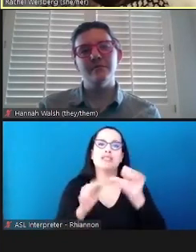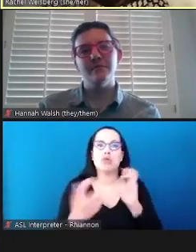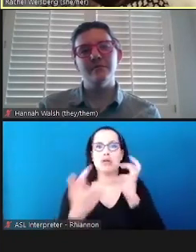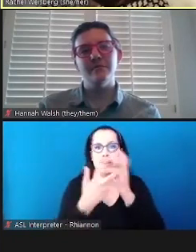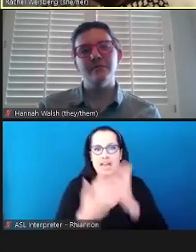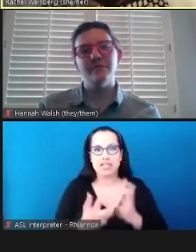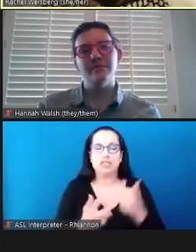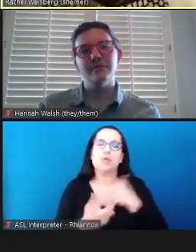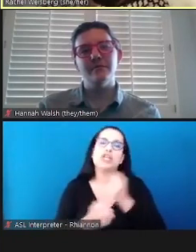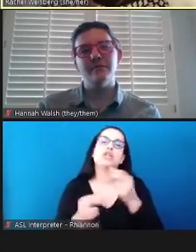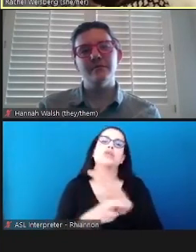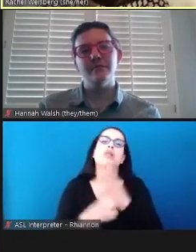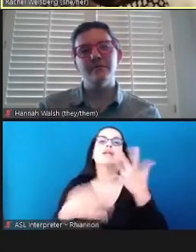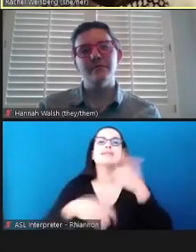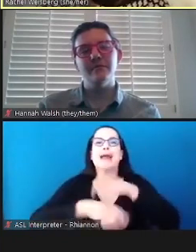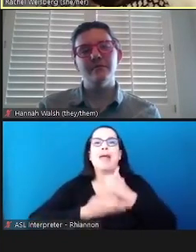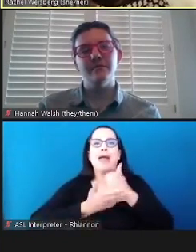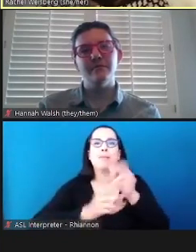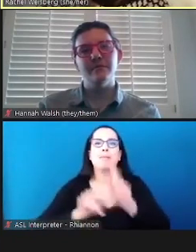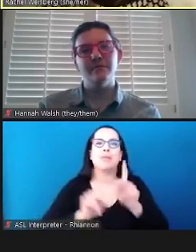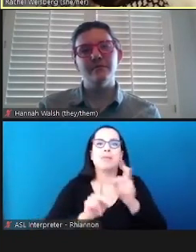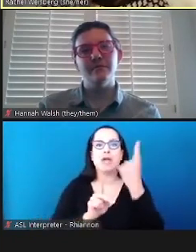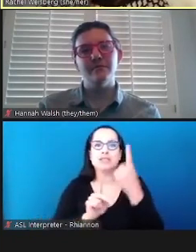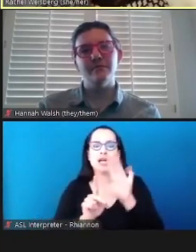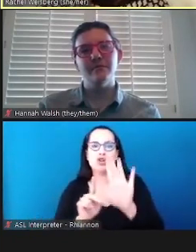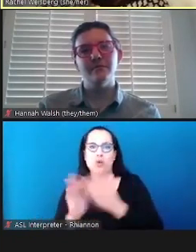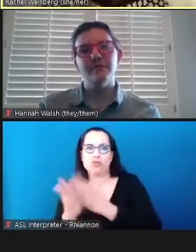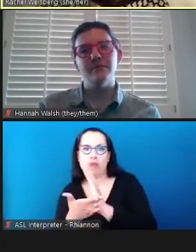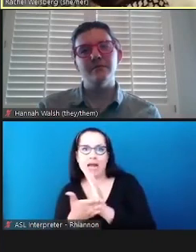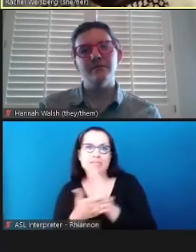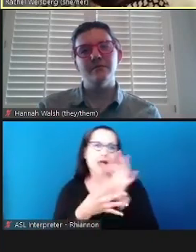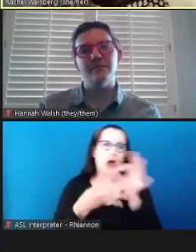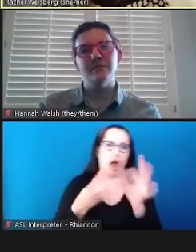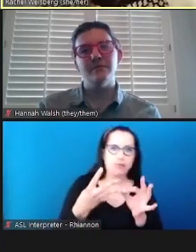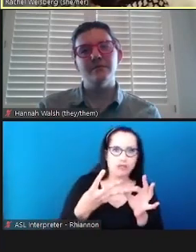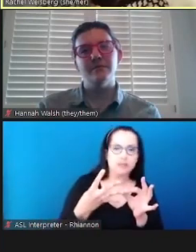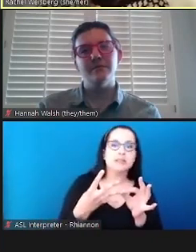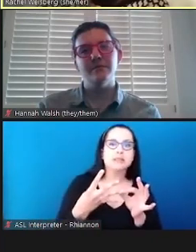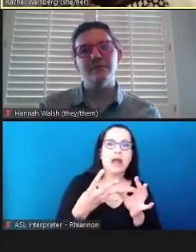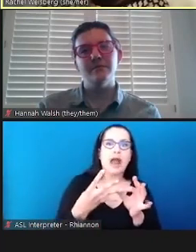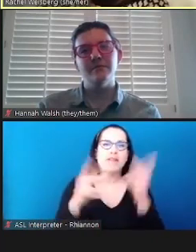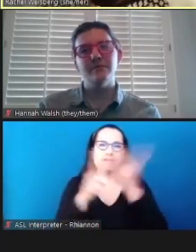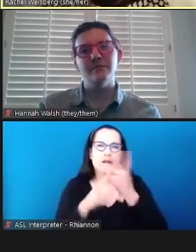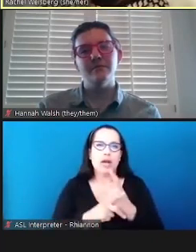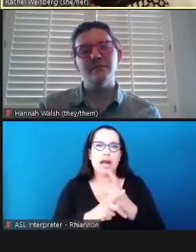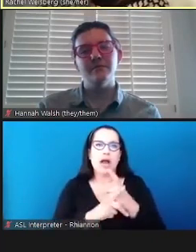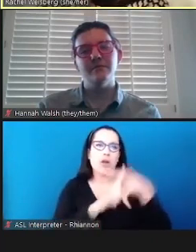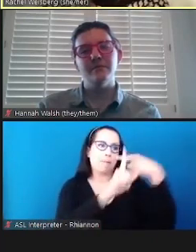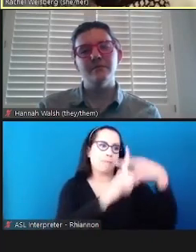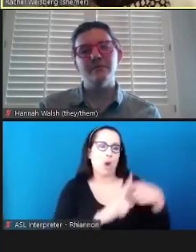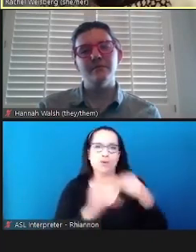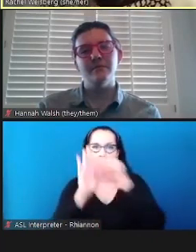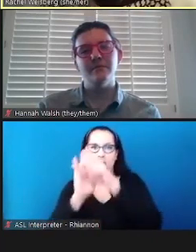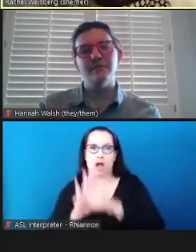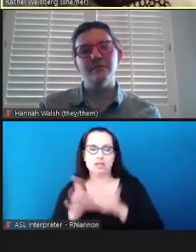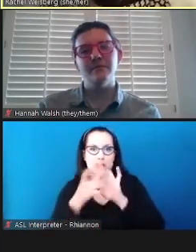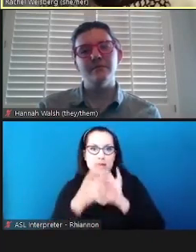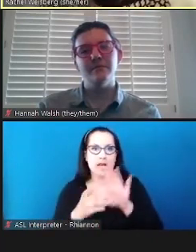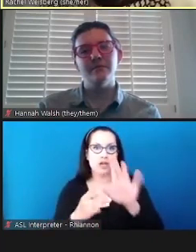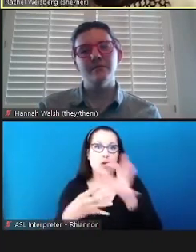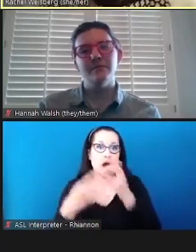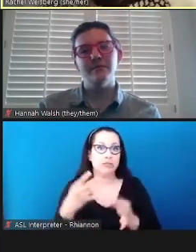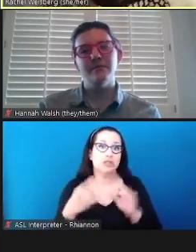lot of time helping people understand, here are your rights and here are your options, and let's talk through the pros and cons of all of your options so people can make some good